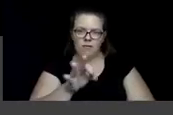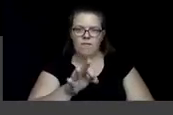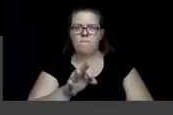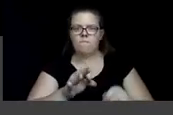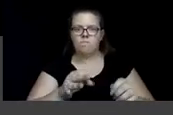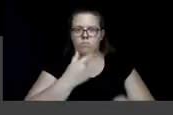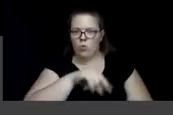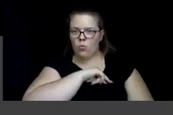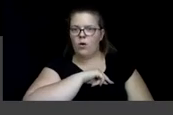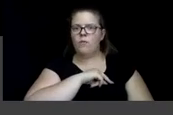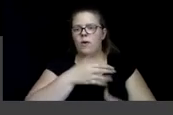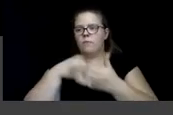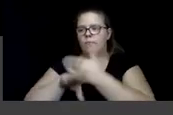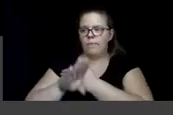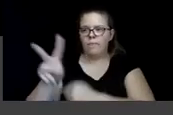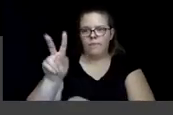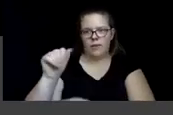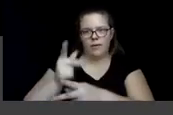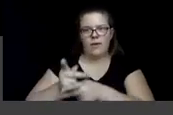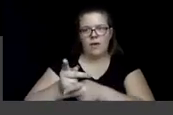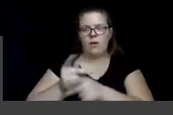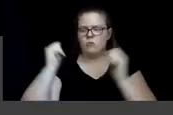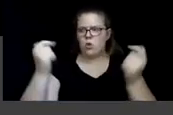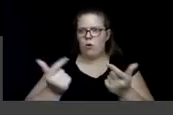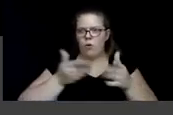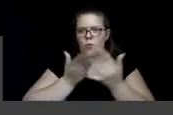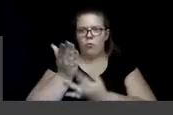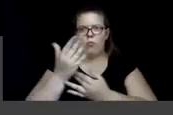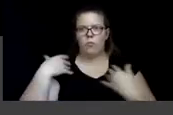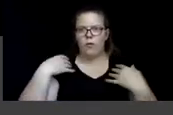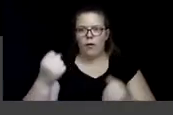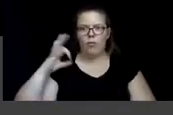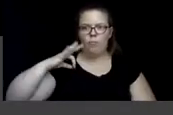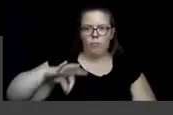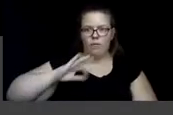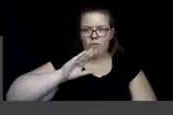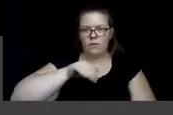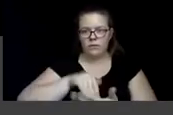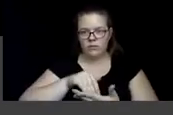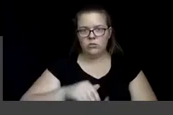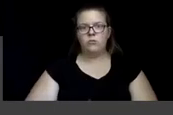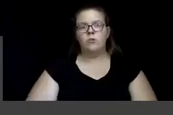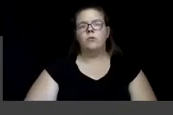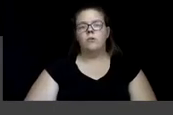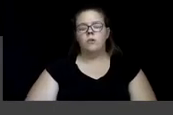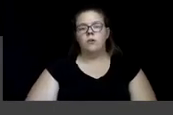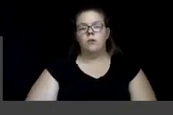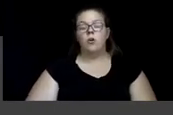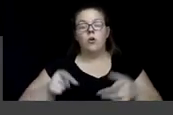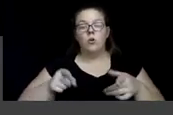care, and that all goes through the Health Benefits Center. And during